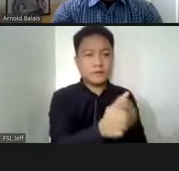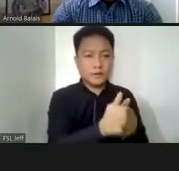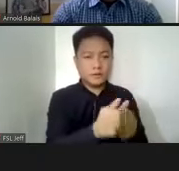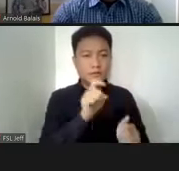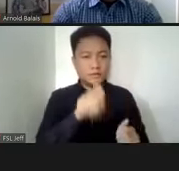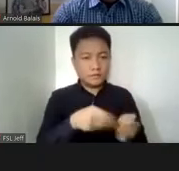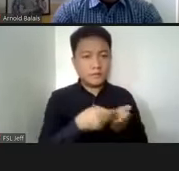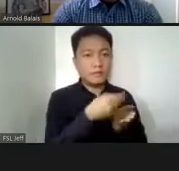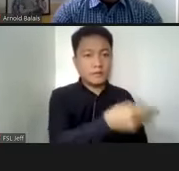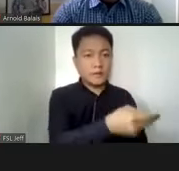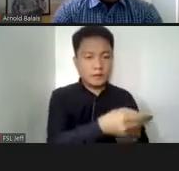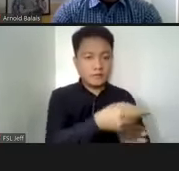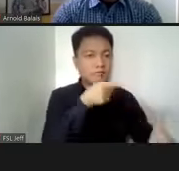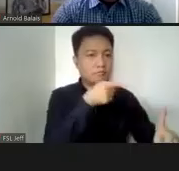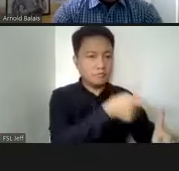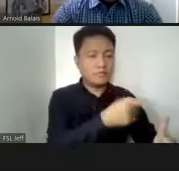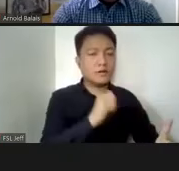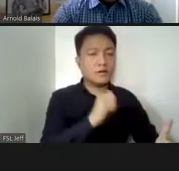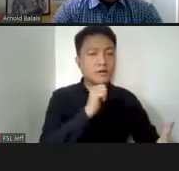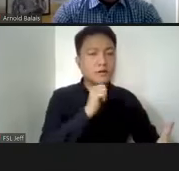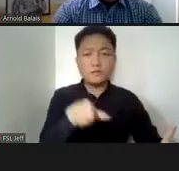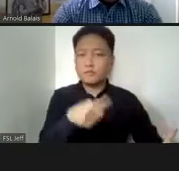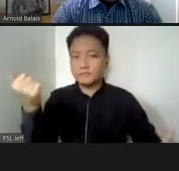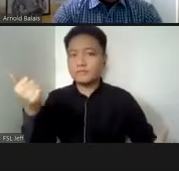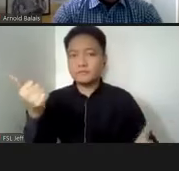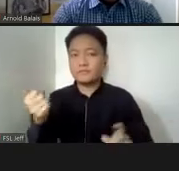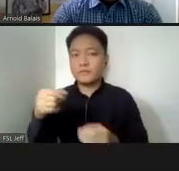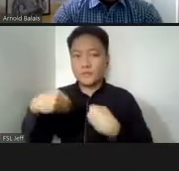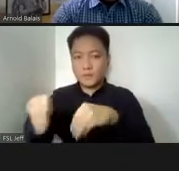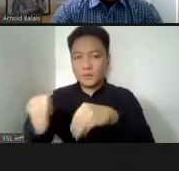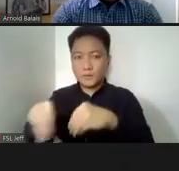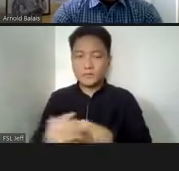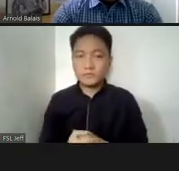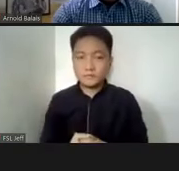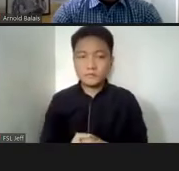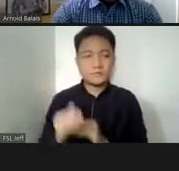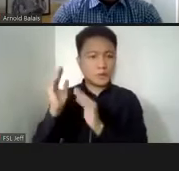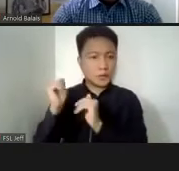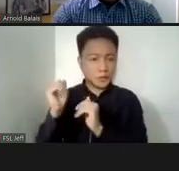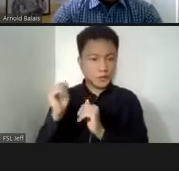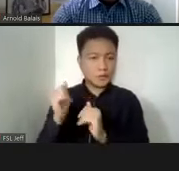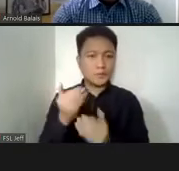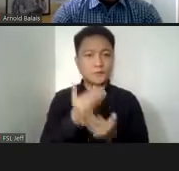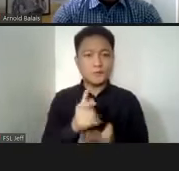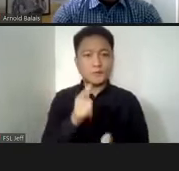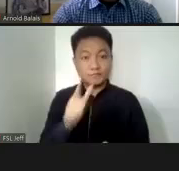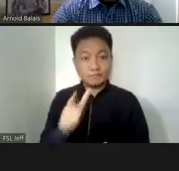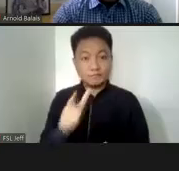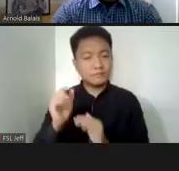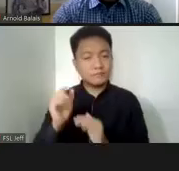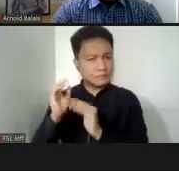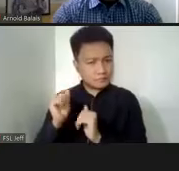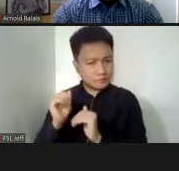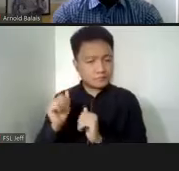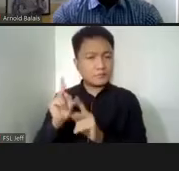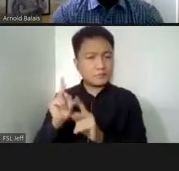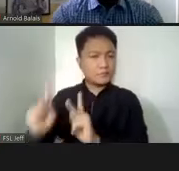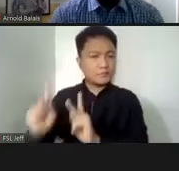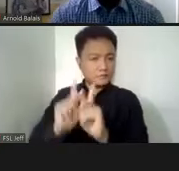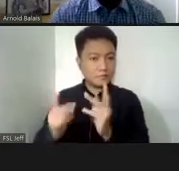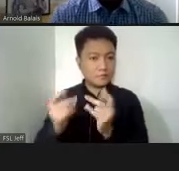ha, sana, and that people are more aware now that some of the coffee are not really from where it says they are.